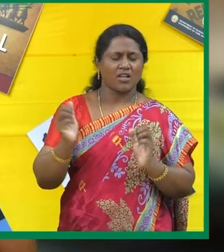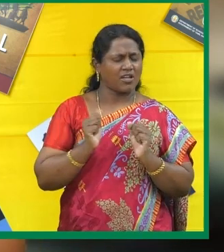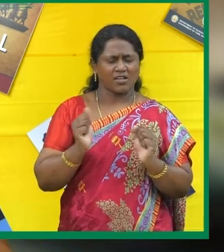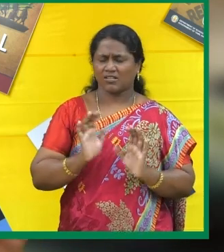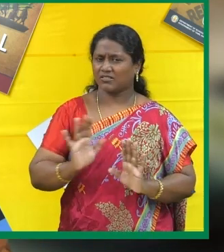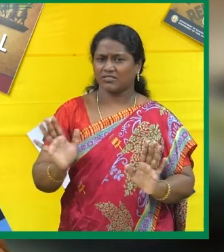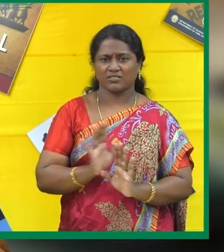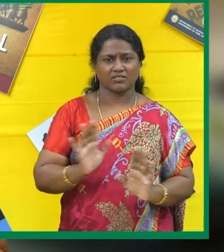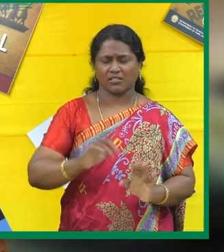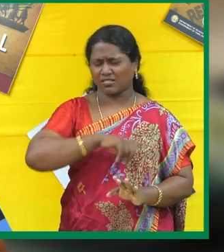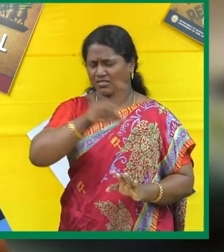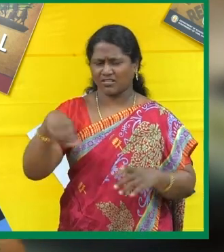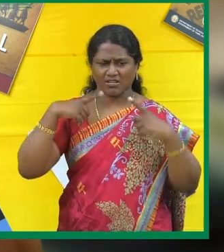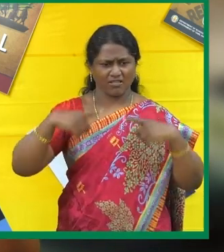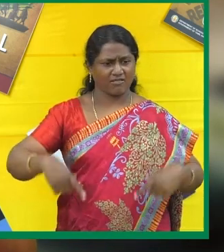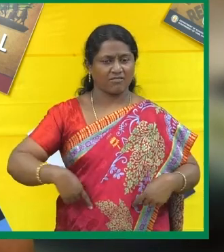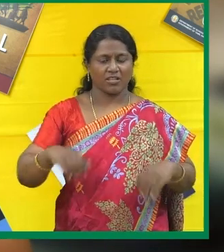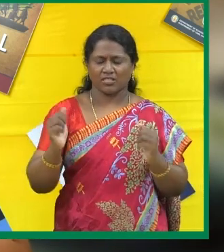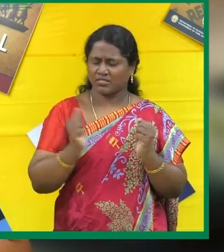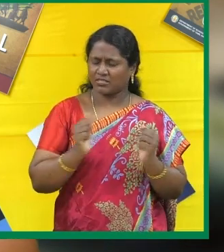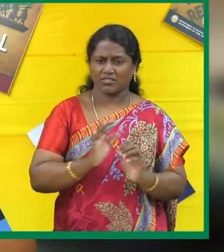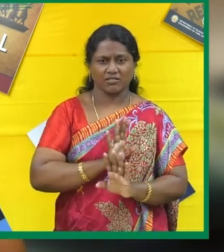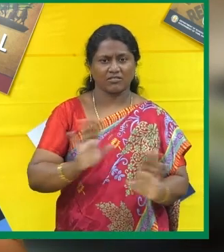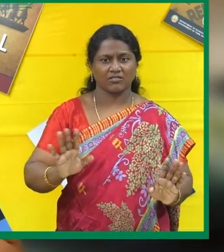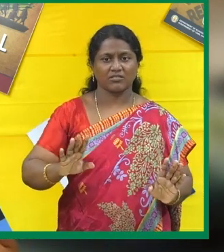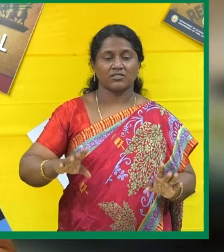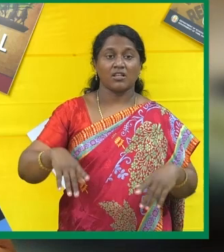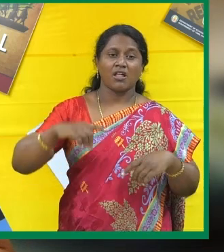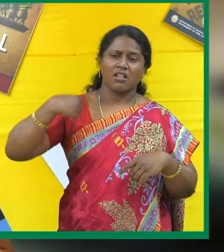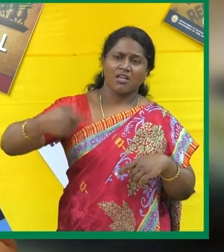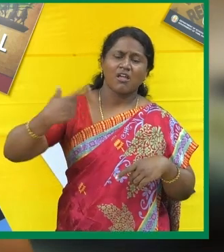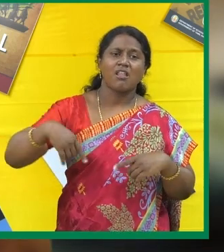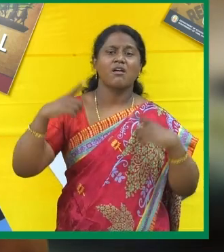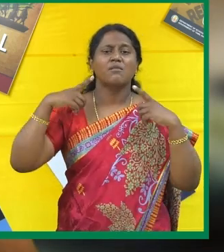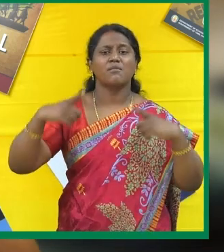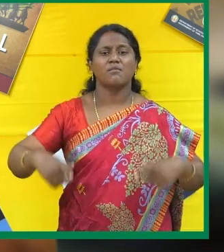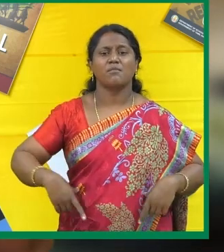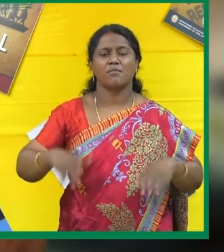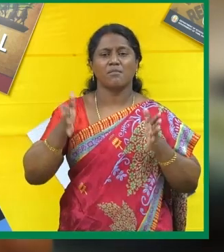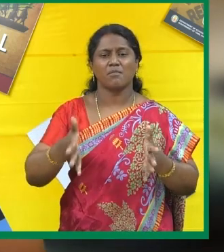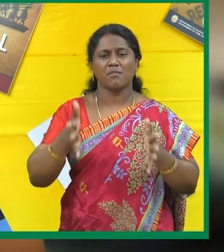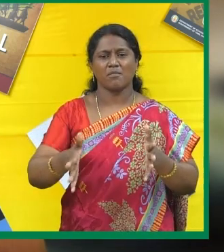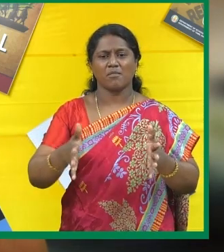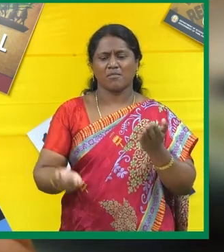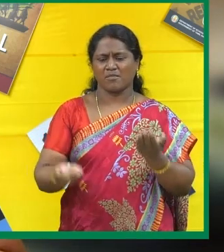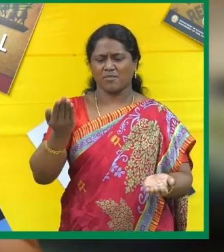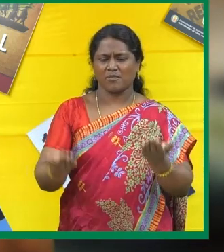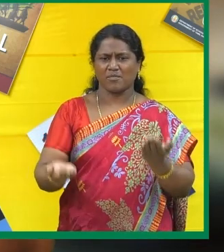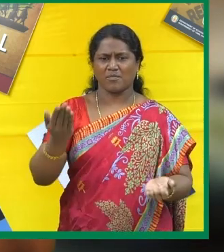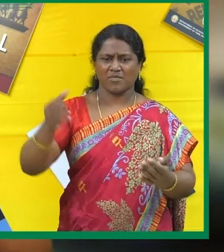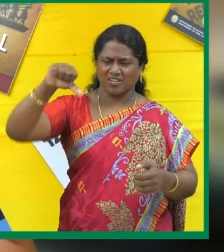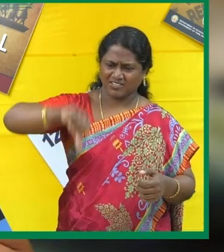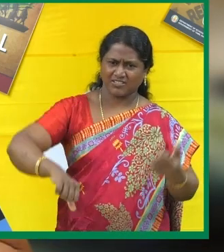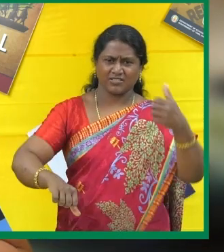afraid of anything in life. Though you have a lot of problem in your life, the path is up and down or